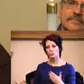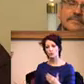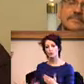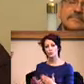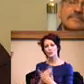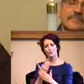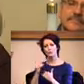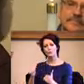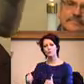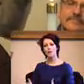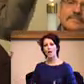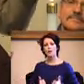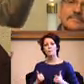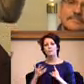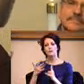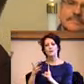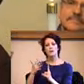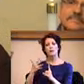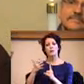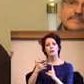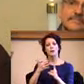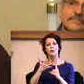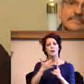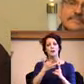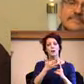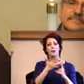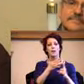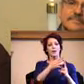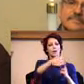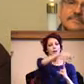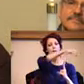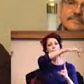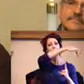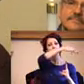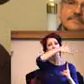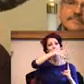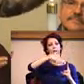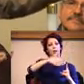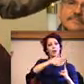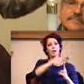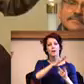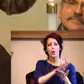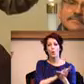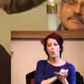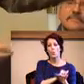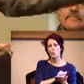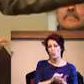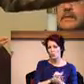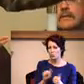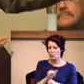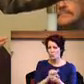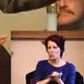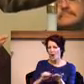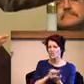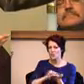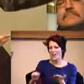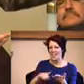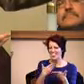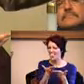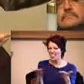new and the Holy Spirit Will bathe us and will wash away the things that we don't need